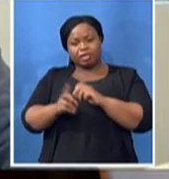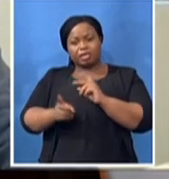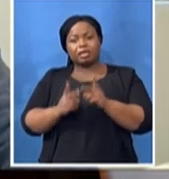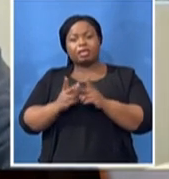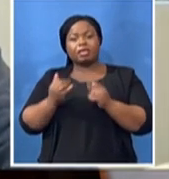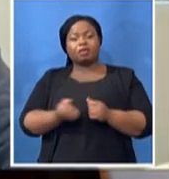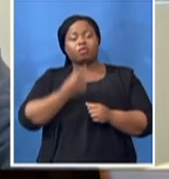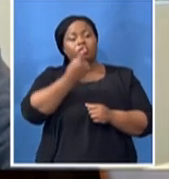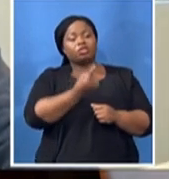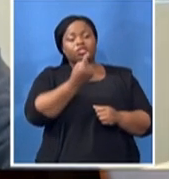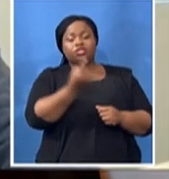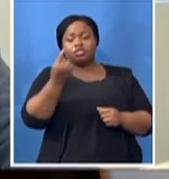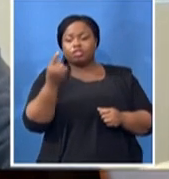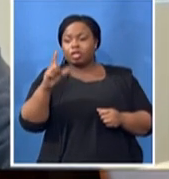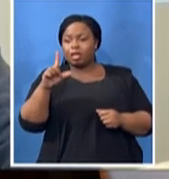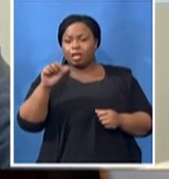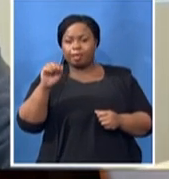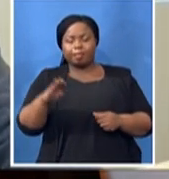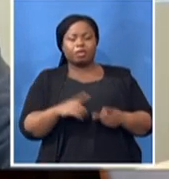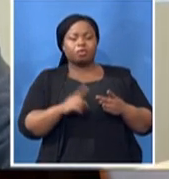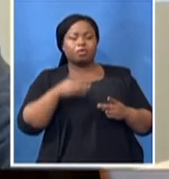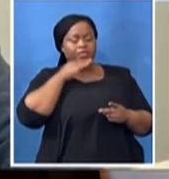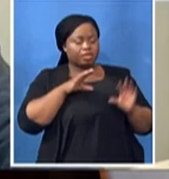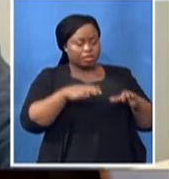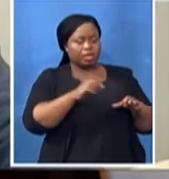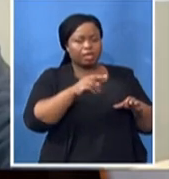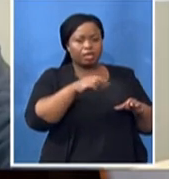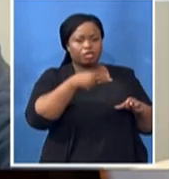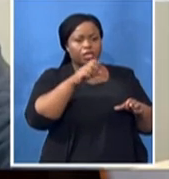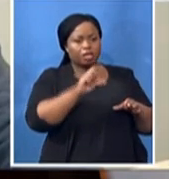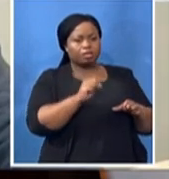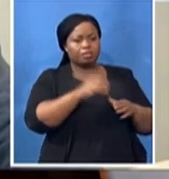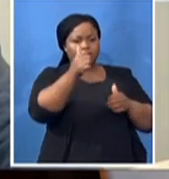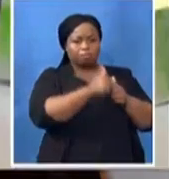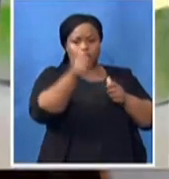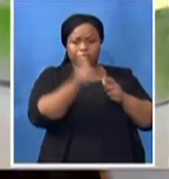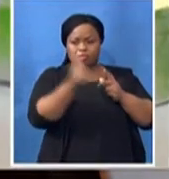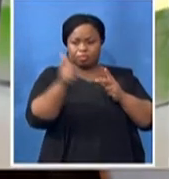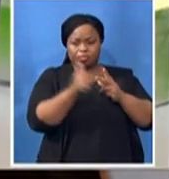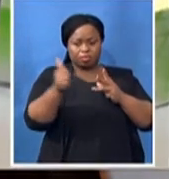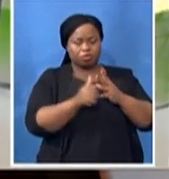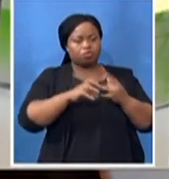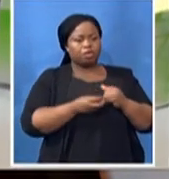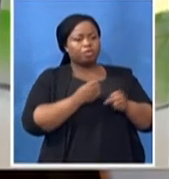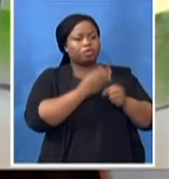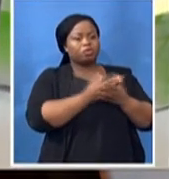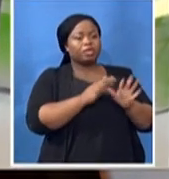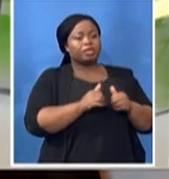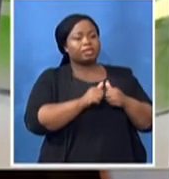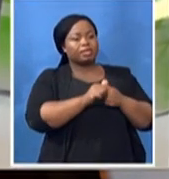have to catch up and match up with the demand that is out there. On the supply